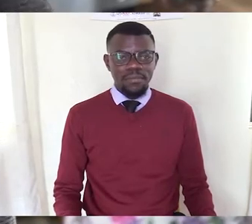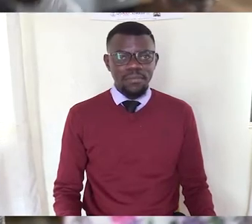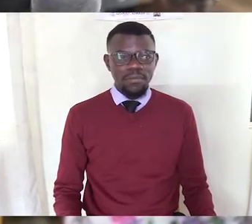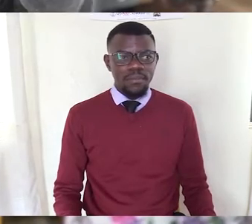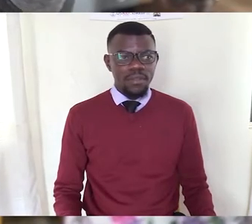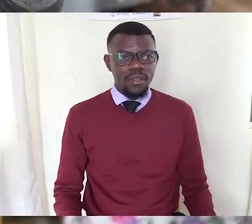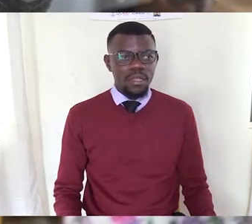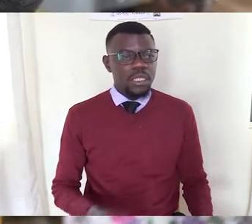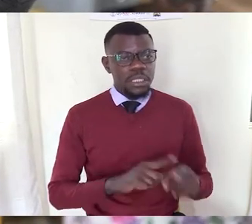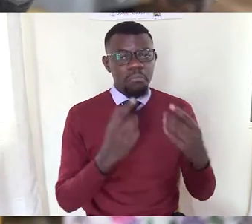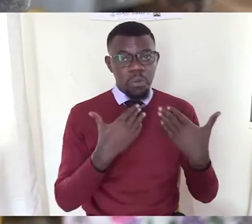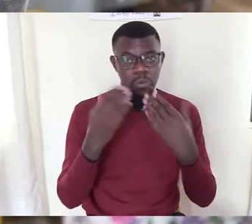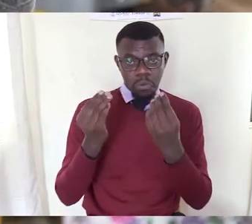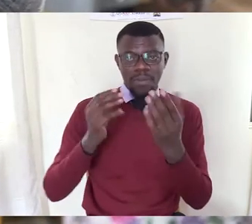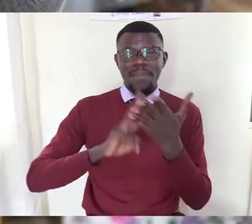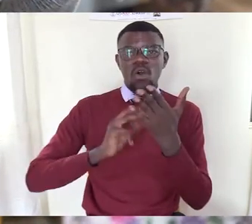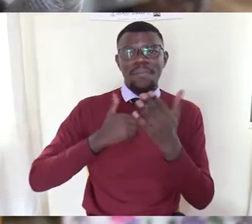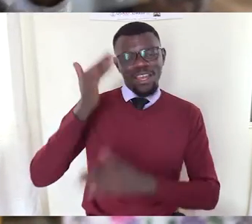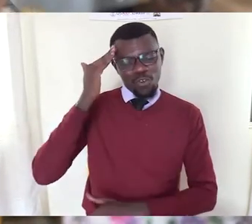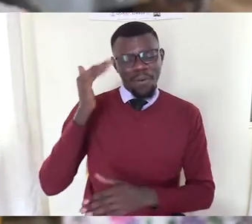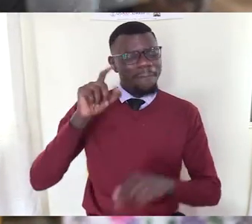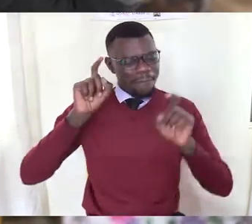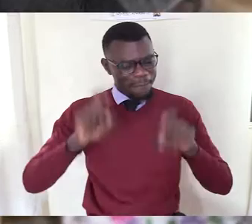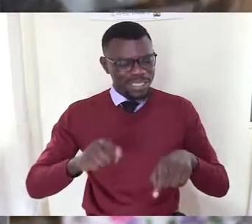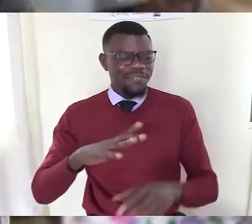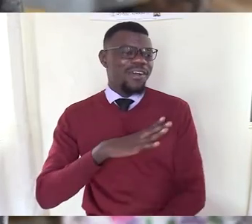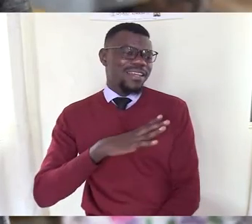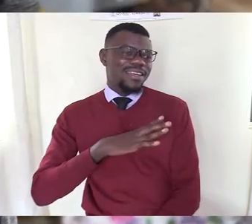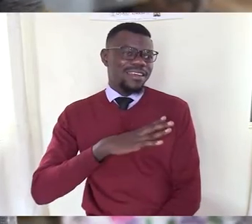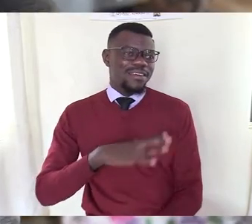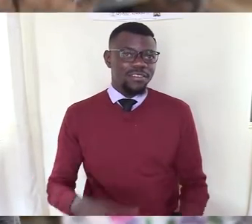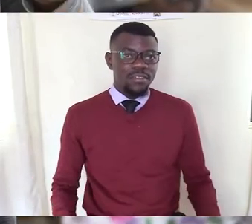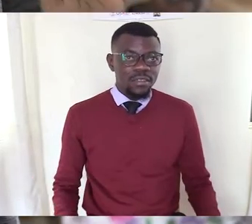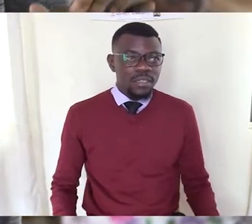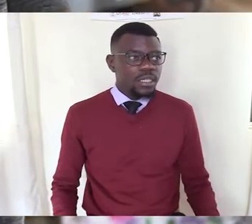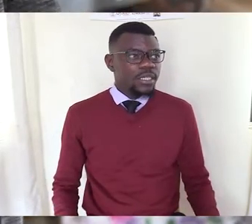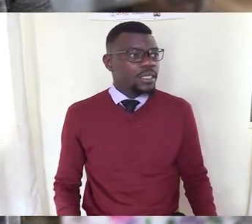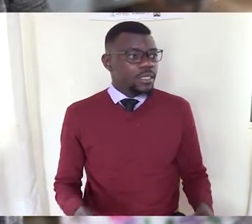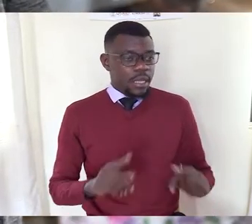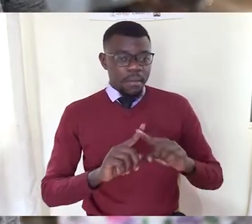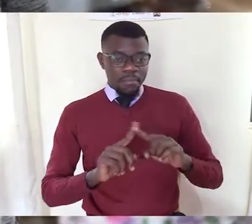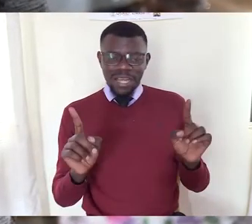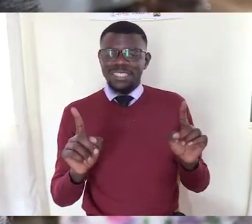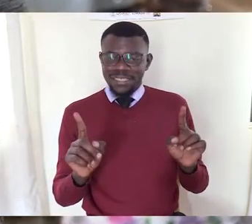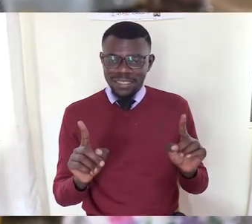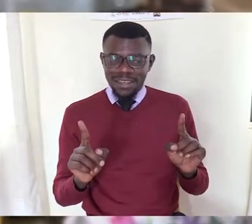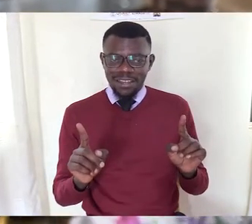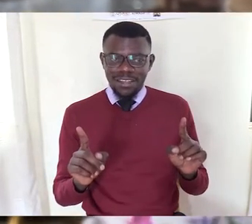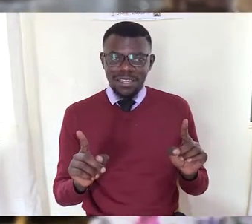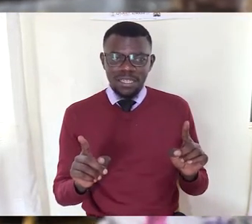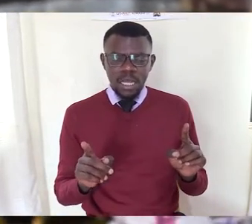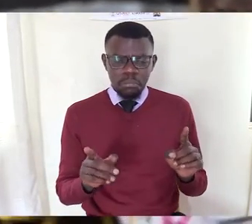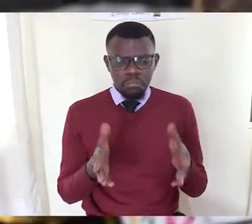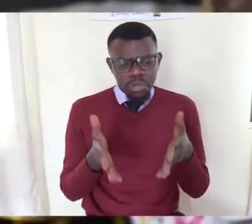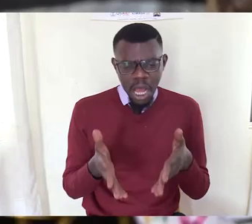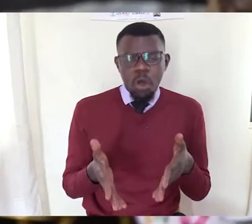And so when I left Migori, I knew Lucy was going to be fine, among many other ladies who may not be here, but at least